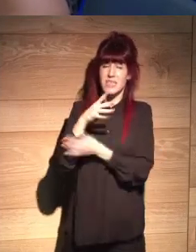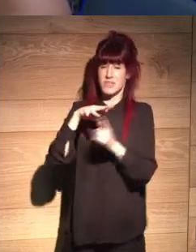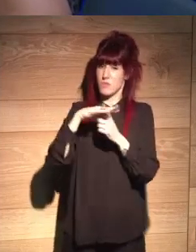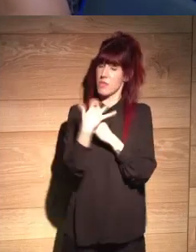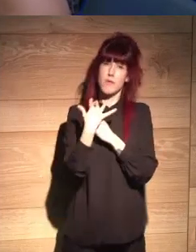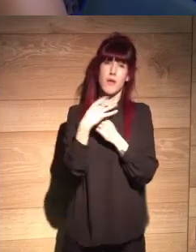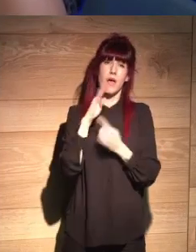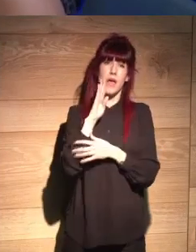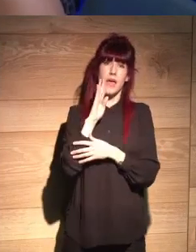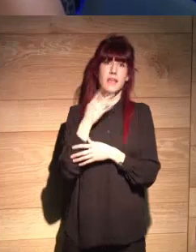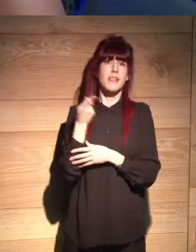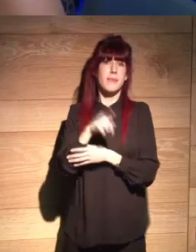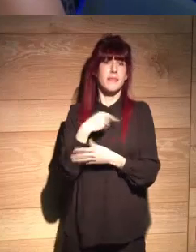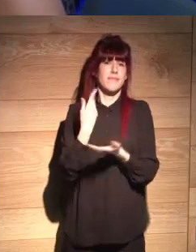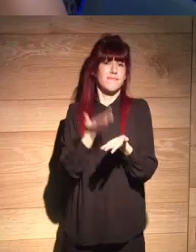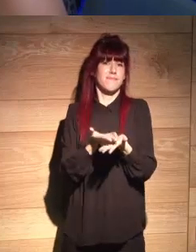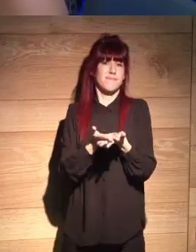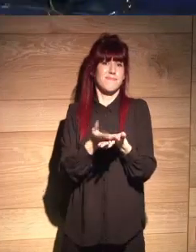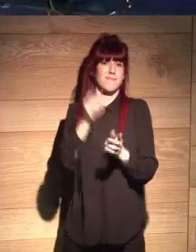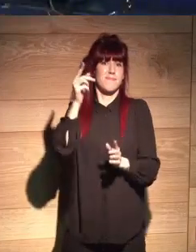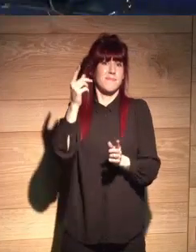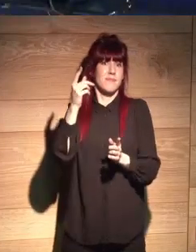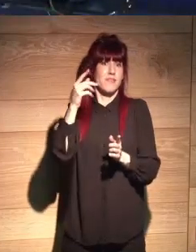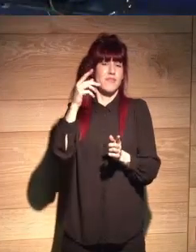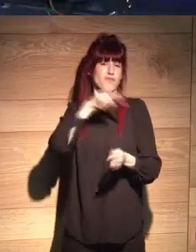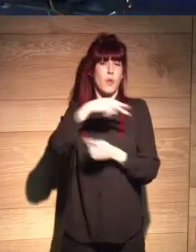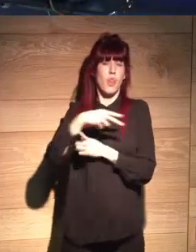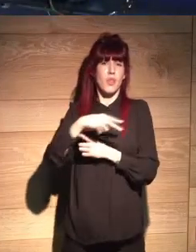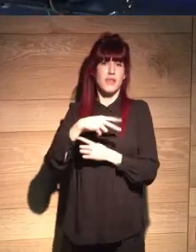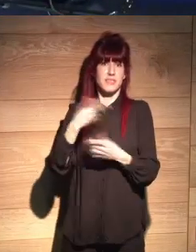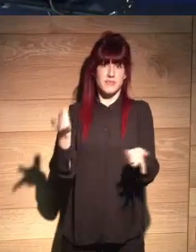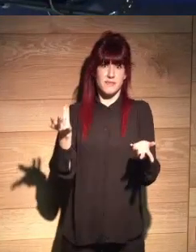why, everything that is behind the situation, and propose measures.